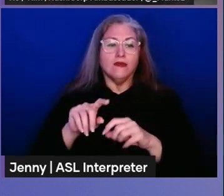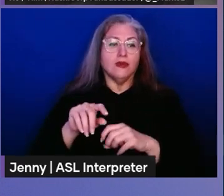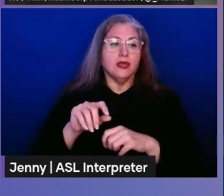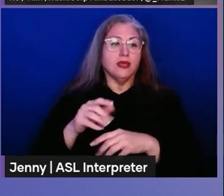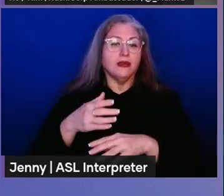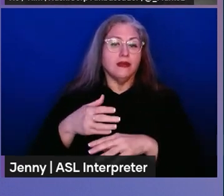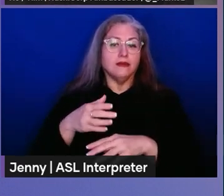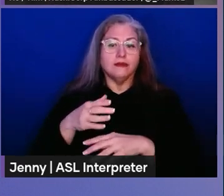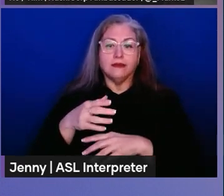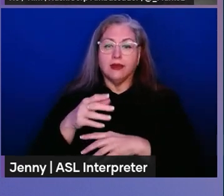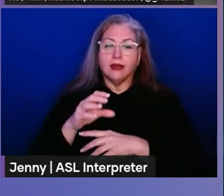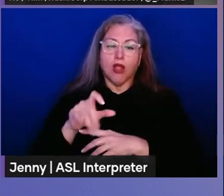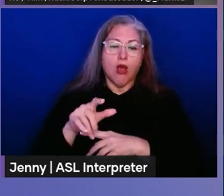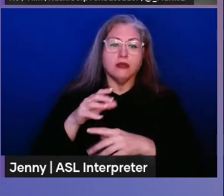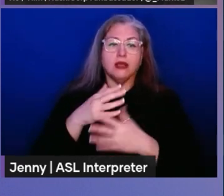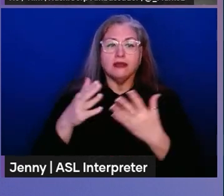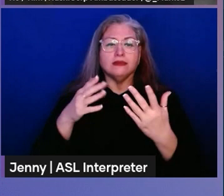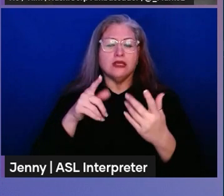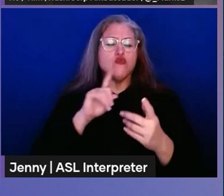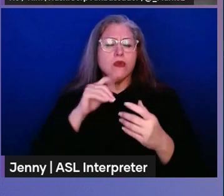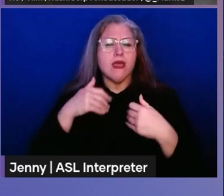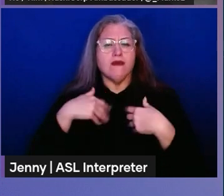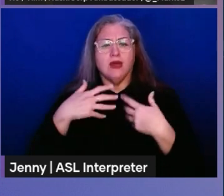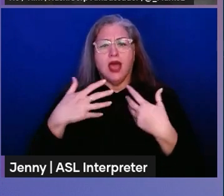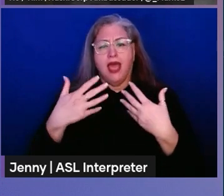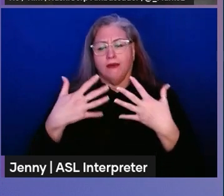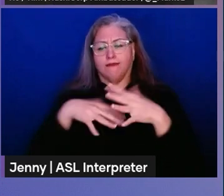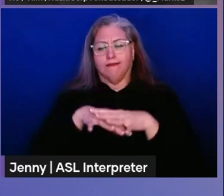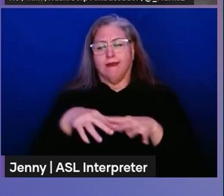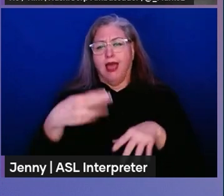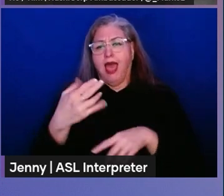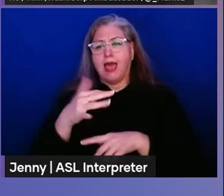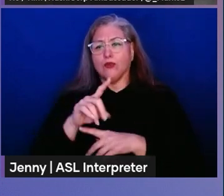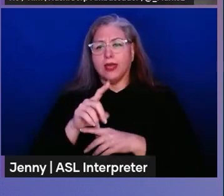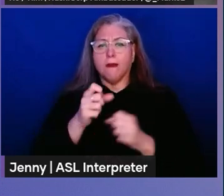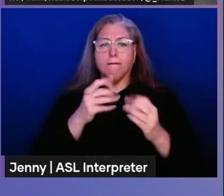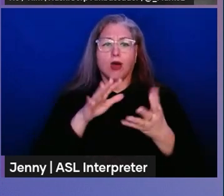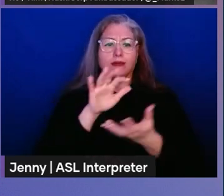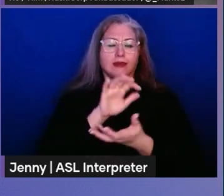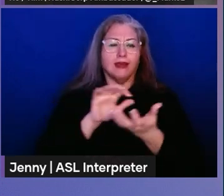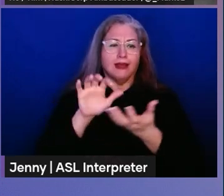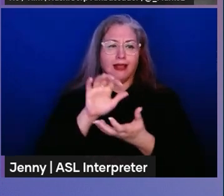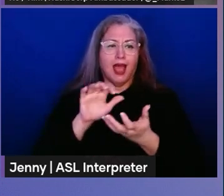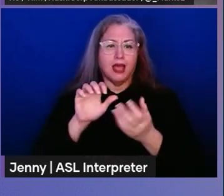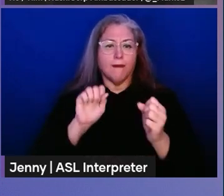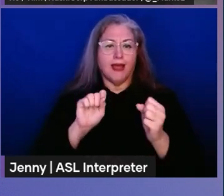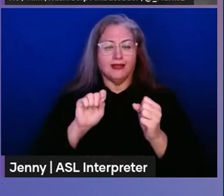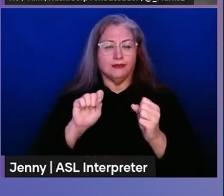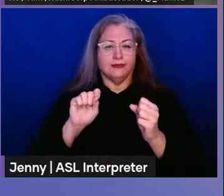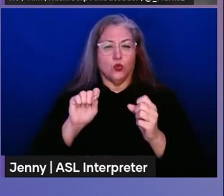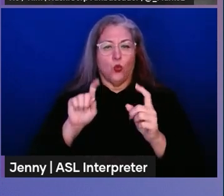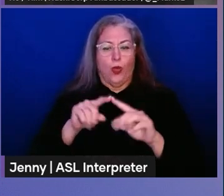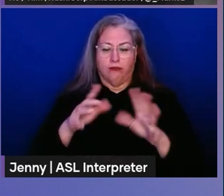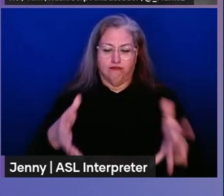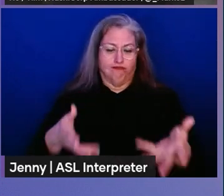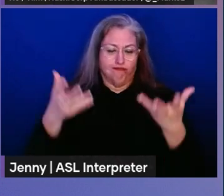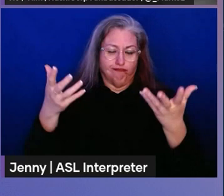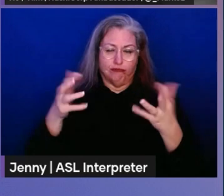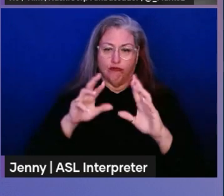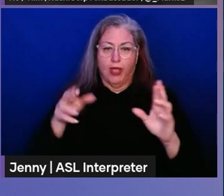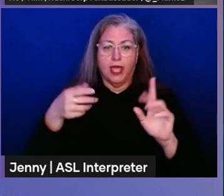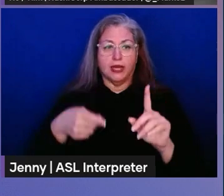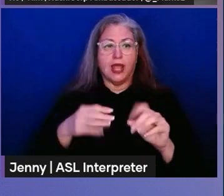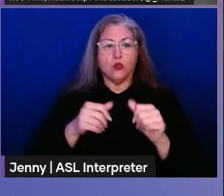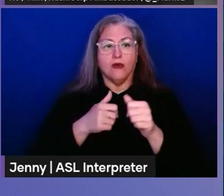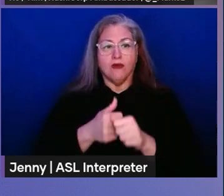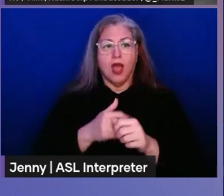things. So it does have a hybrid multi-cloud native support out of the box. And, following all the